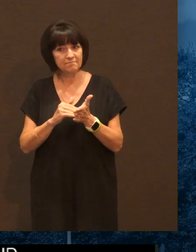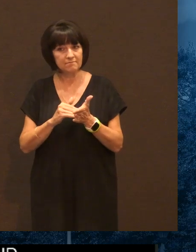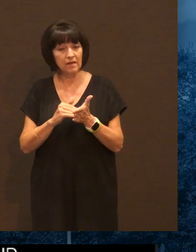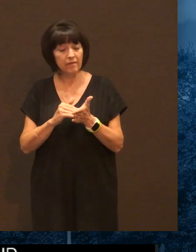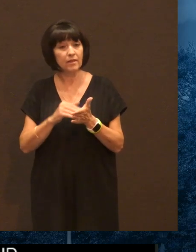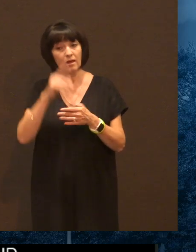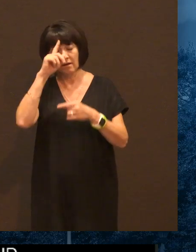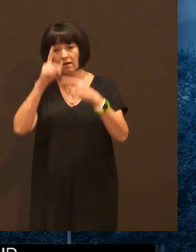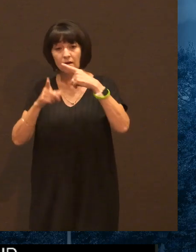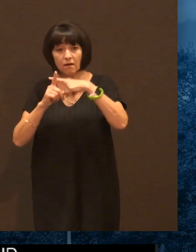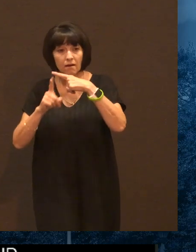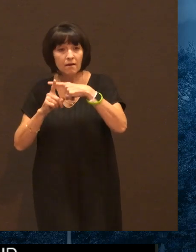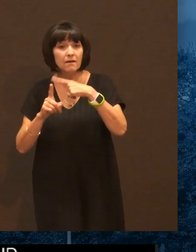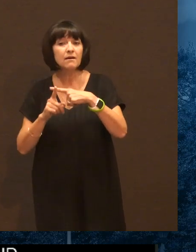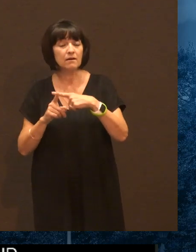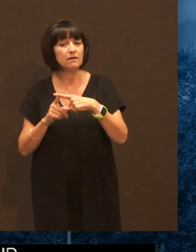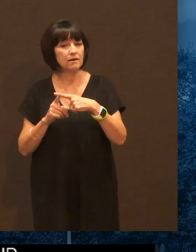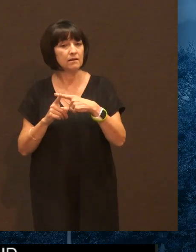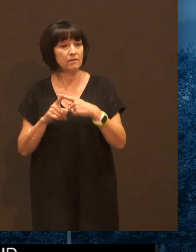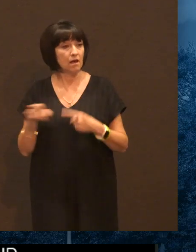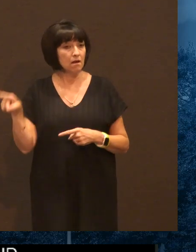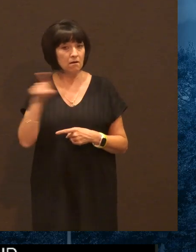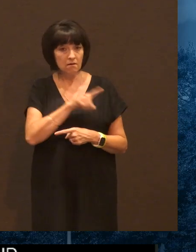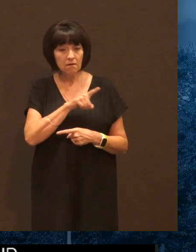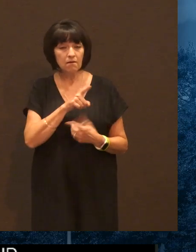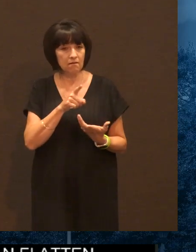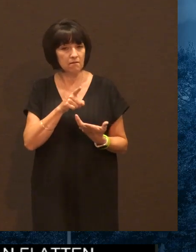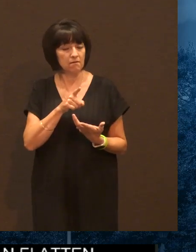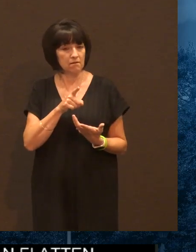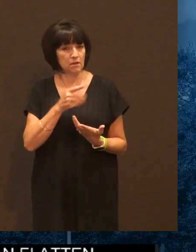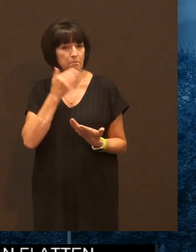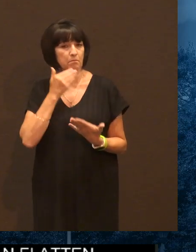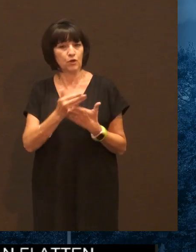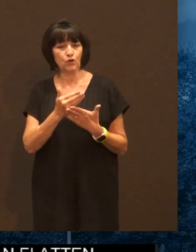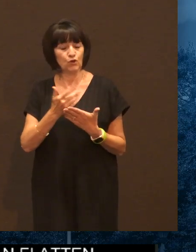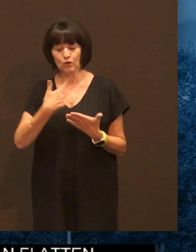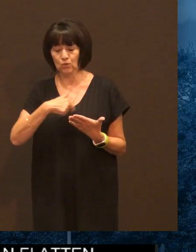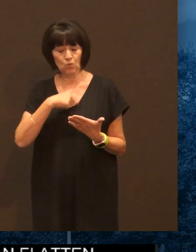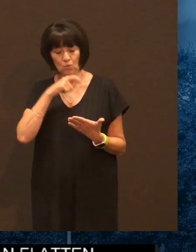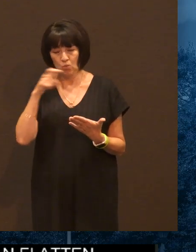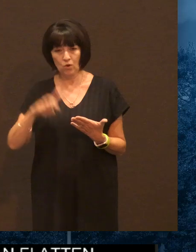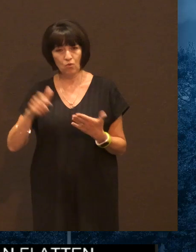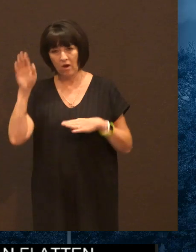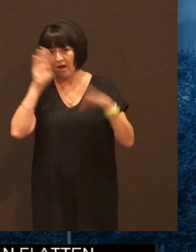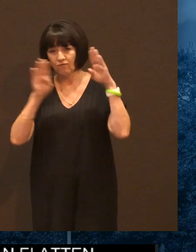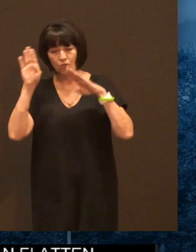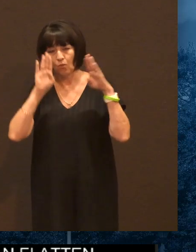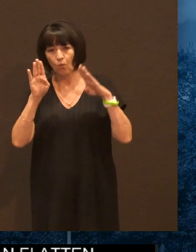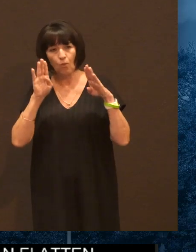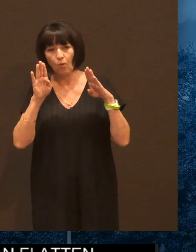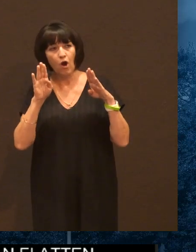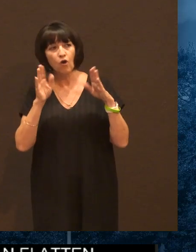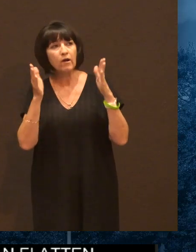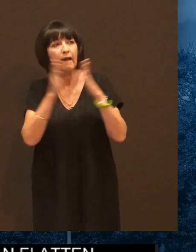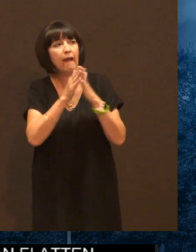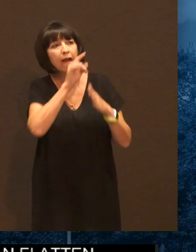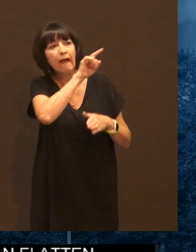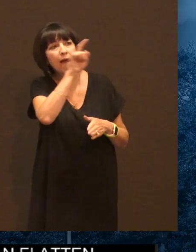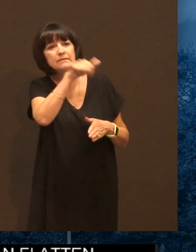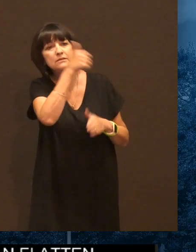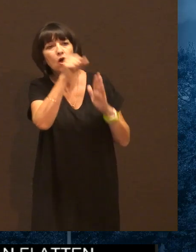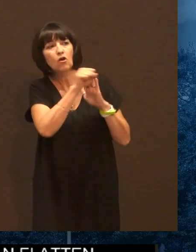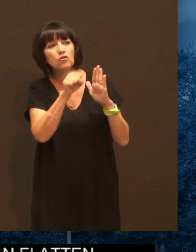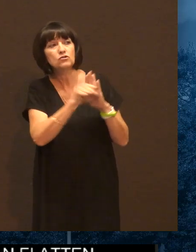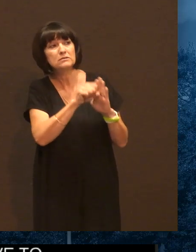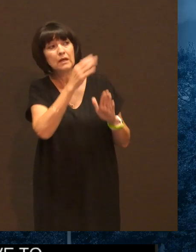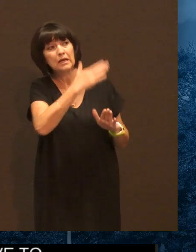we don't have to worry about calling the governor of Pennsylvania, New Jersey, and New York to get released from their quarantine list, and so that people